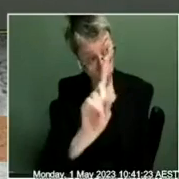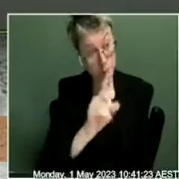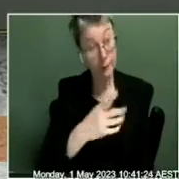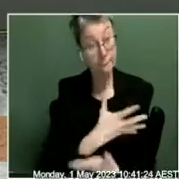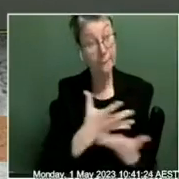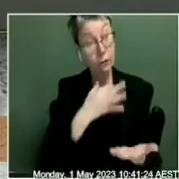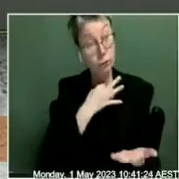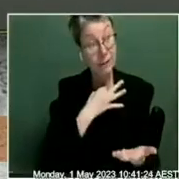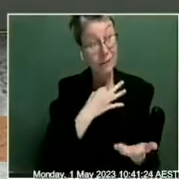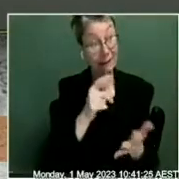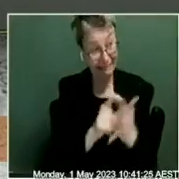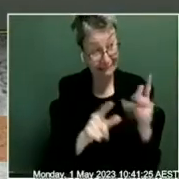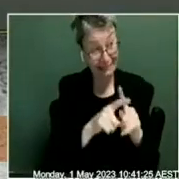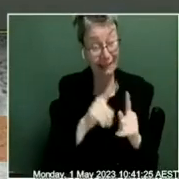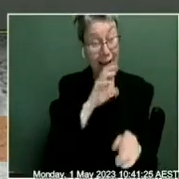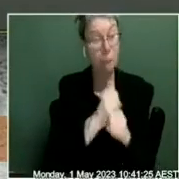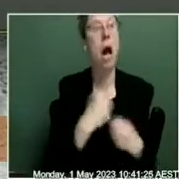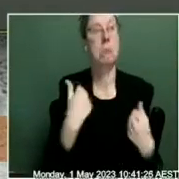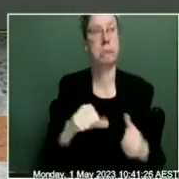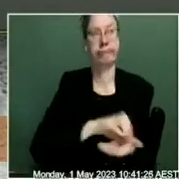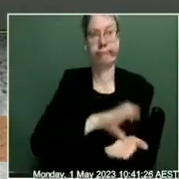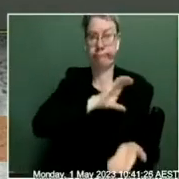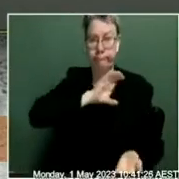Yes. Yeah.